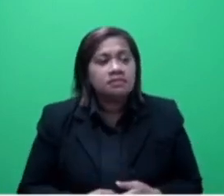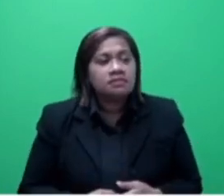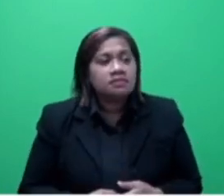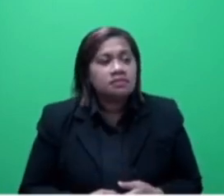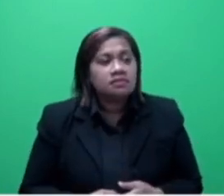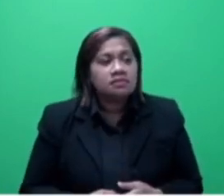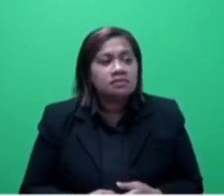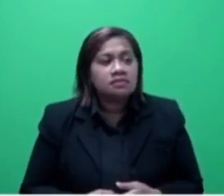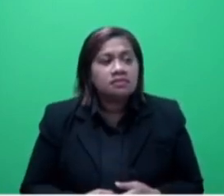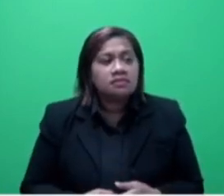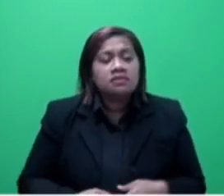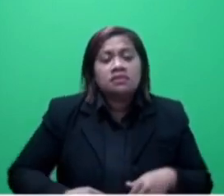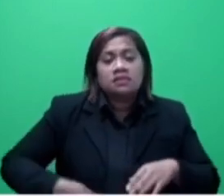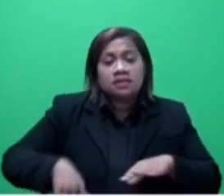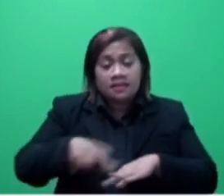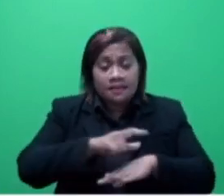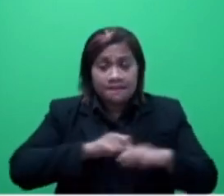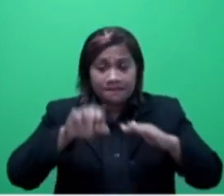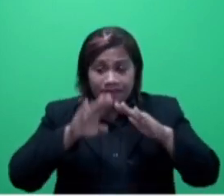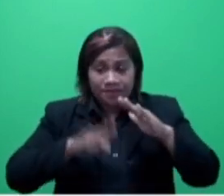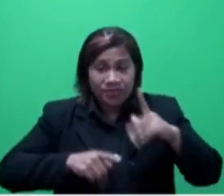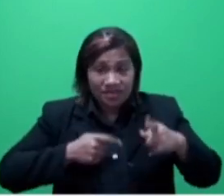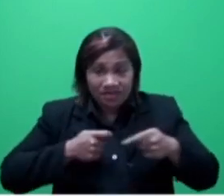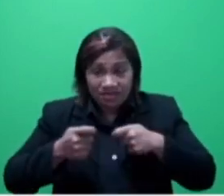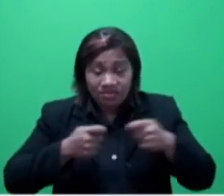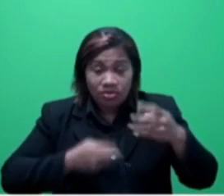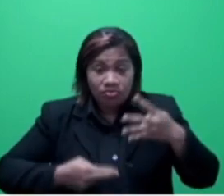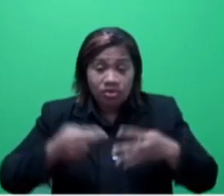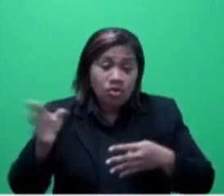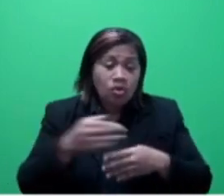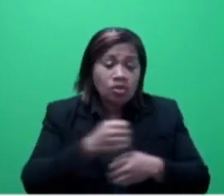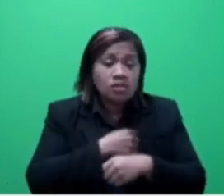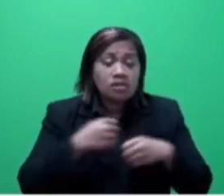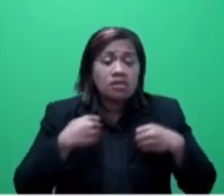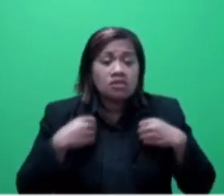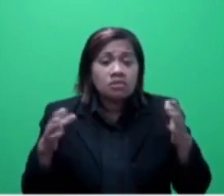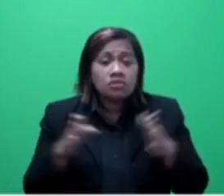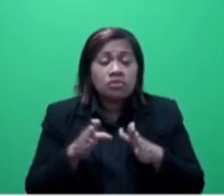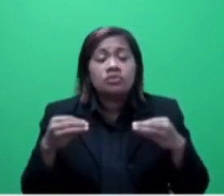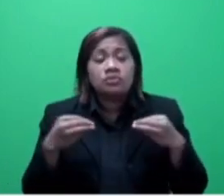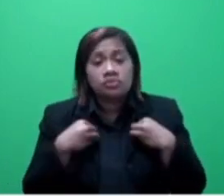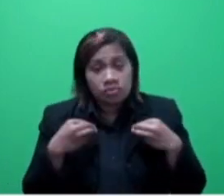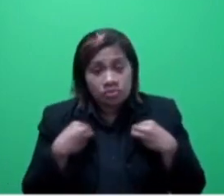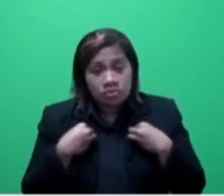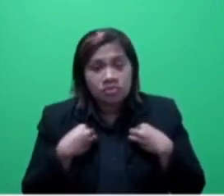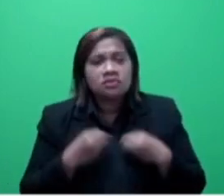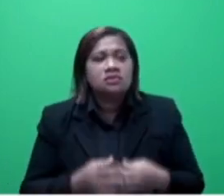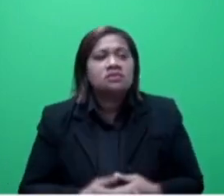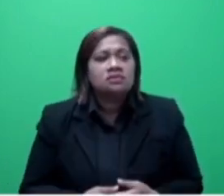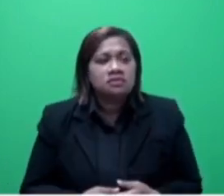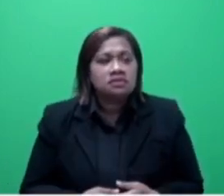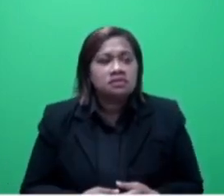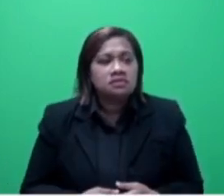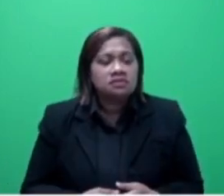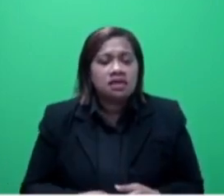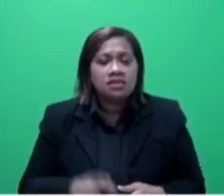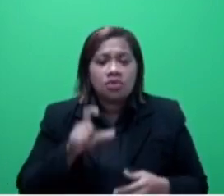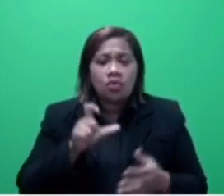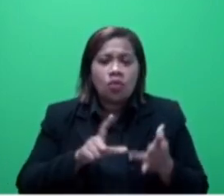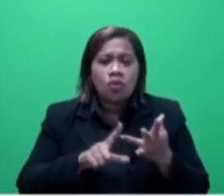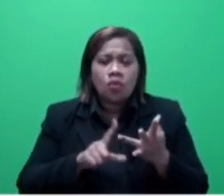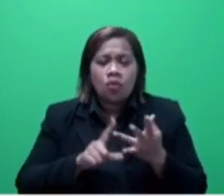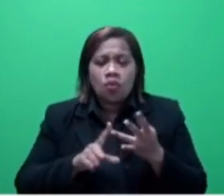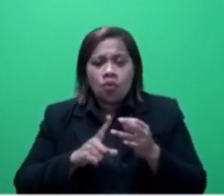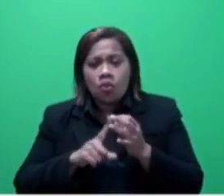below market rates for the benefit of our MSMEs and cooperatives. And I'll keep saying cooperatives because that's what they were harping on